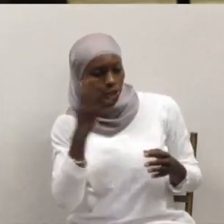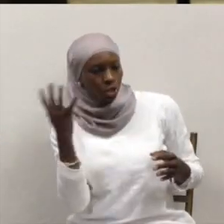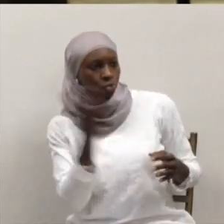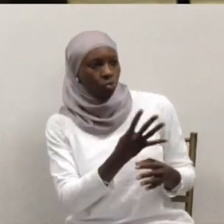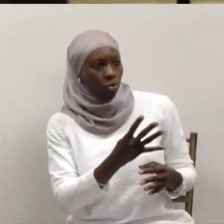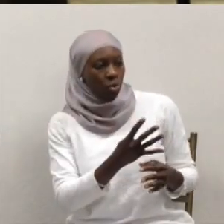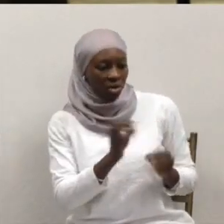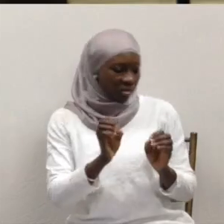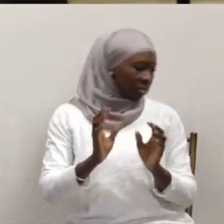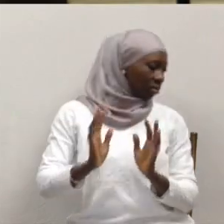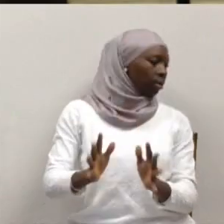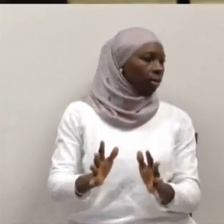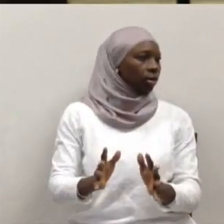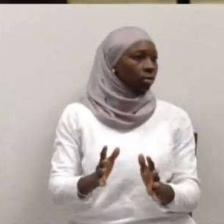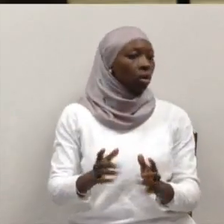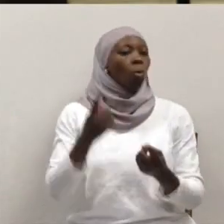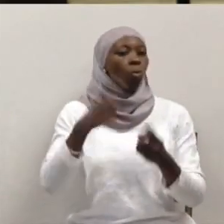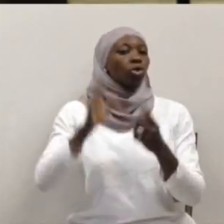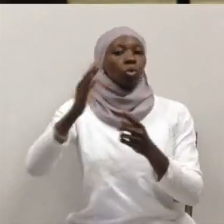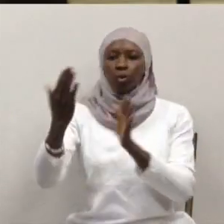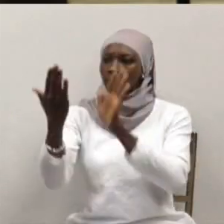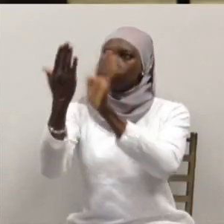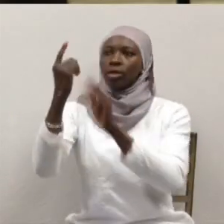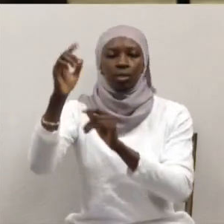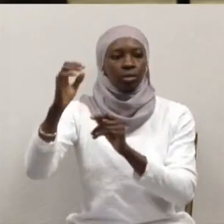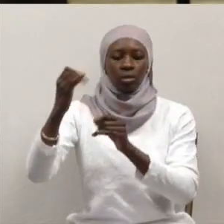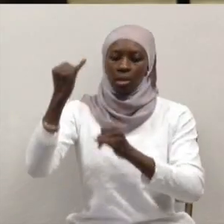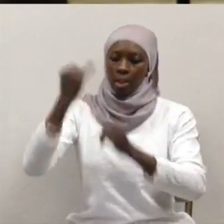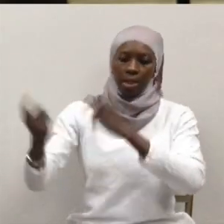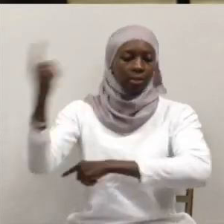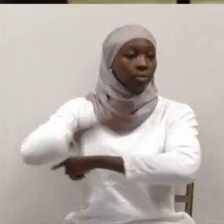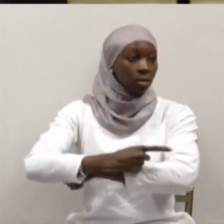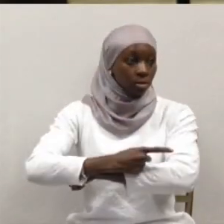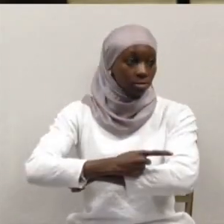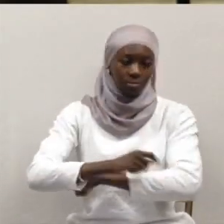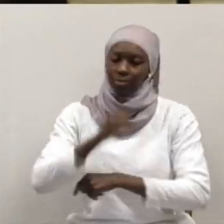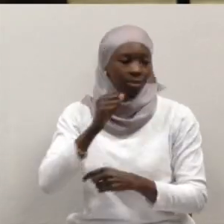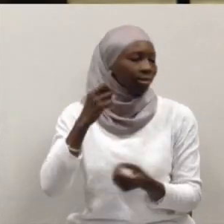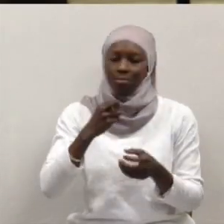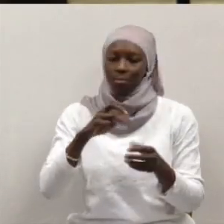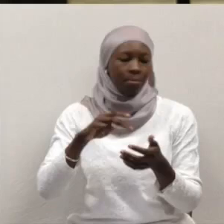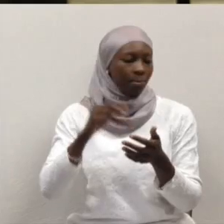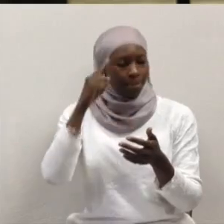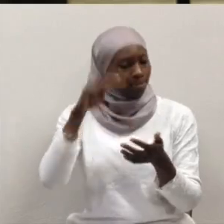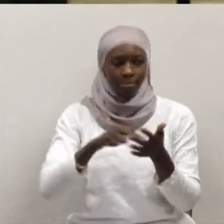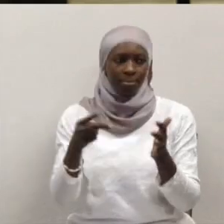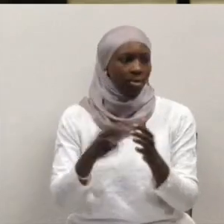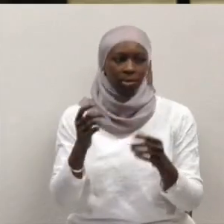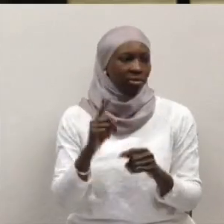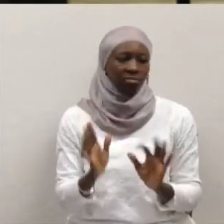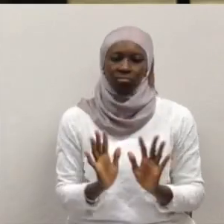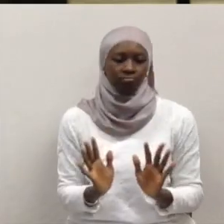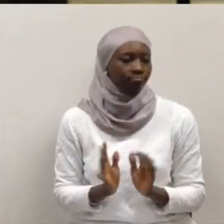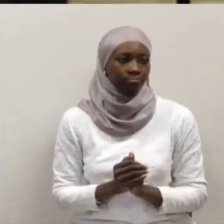the fate that you have to face in the hereafter? That also doesn't make sense. A very short life is not worth it, right?